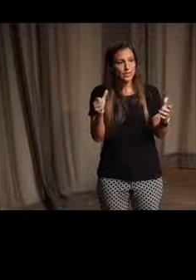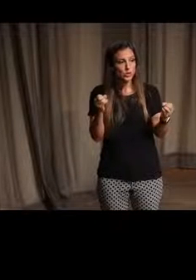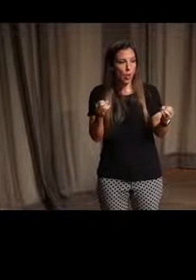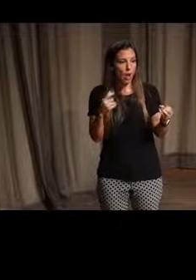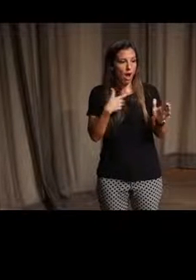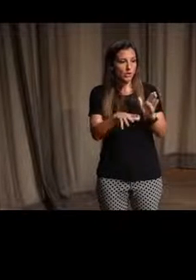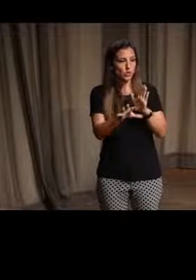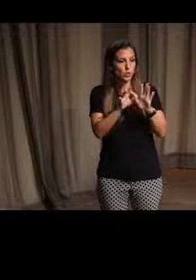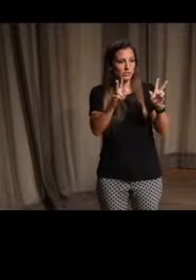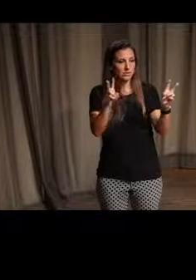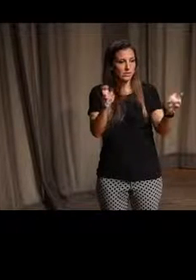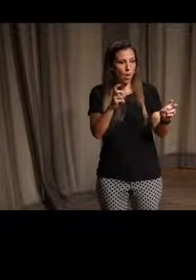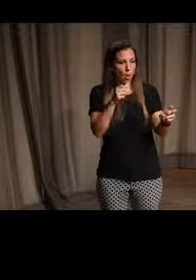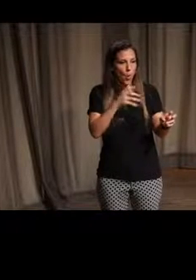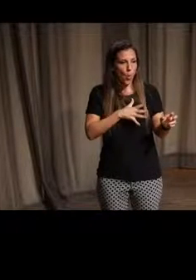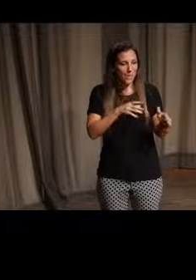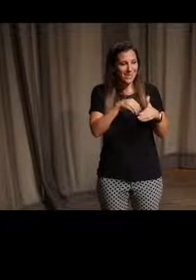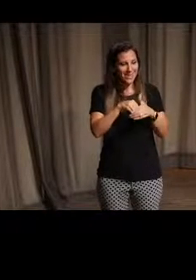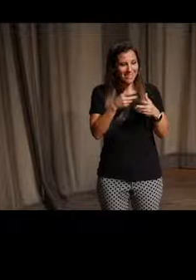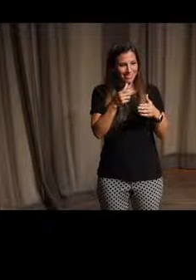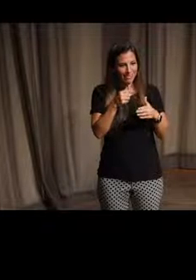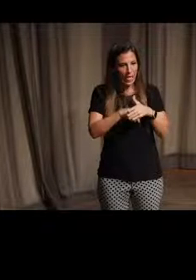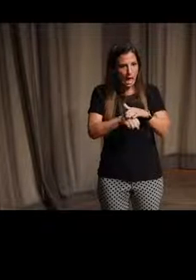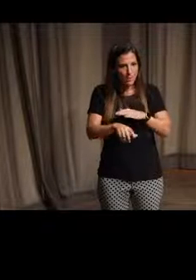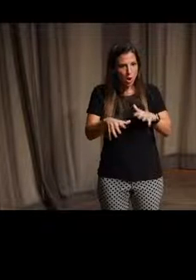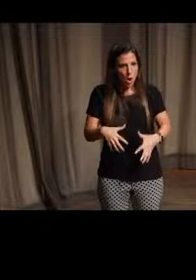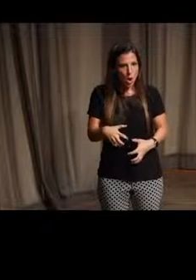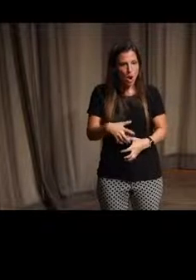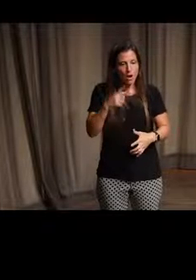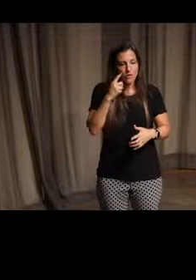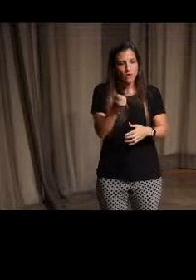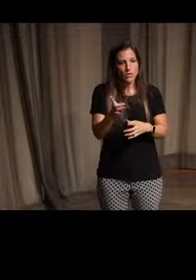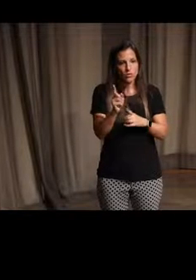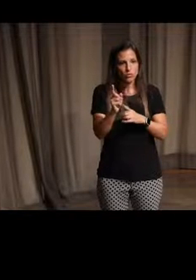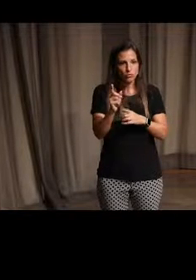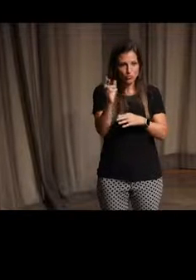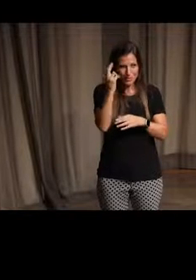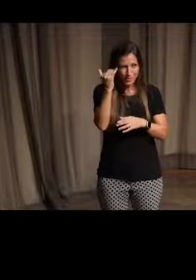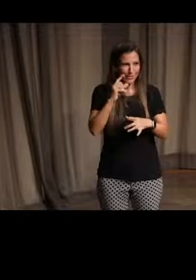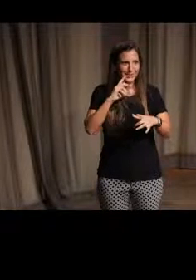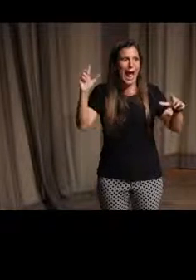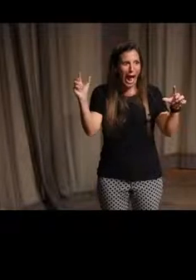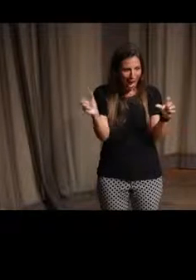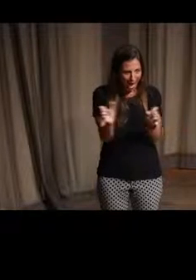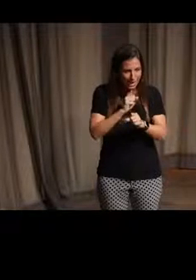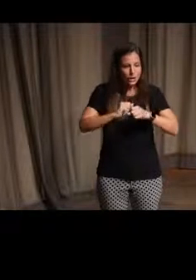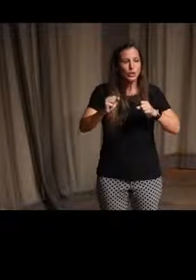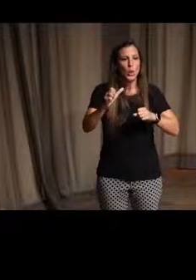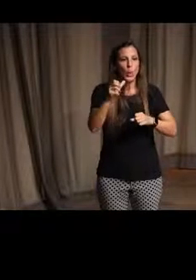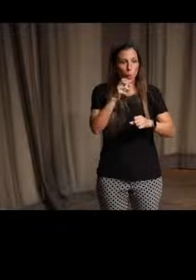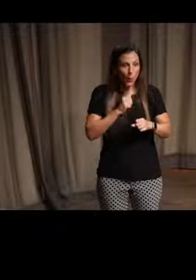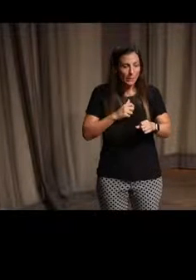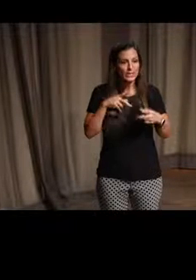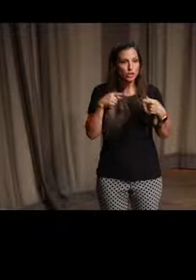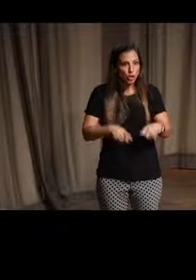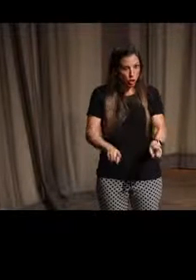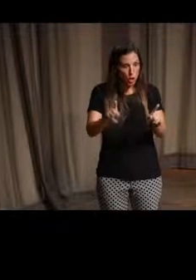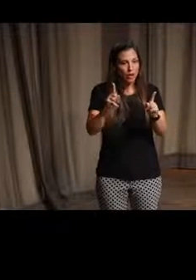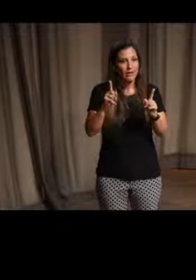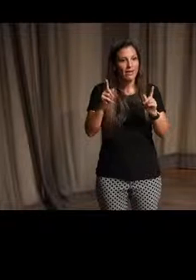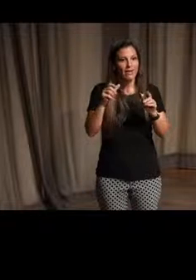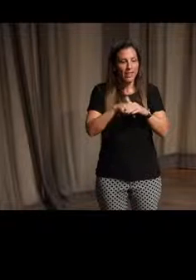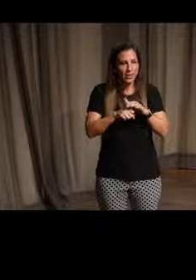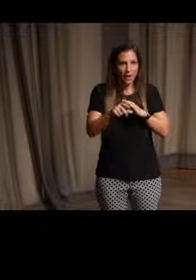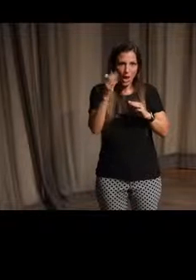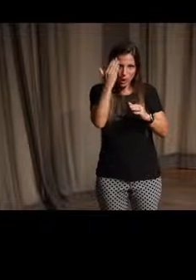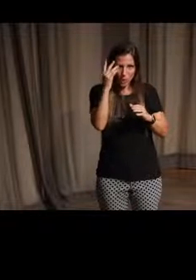I chose the title Women in Labor for a few reasons. It's actually women in labor is what we will be listening to. And I know that seems